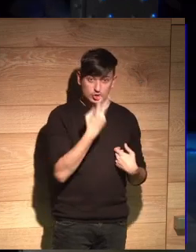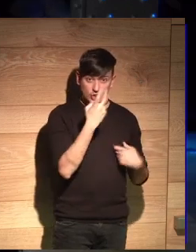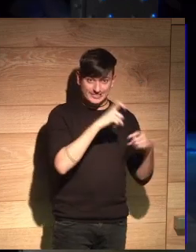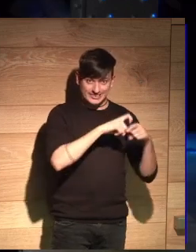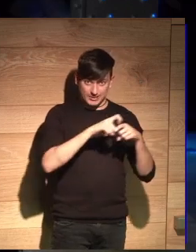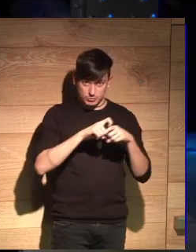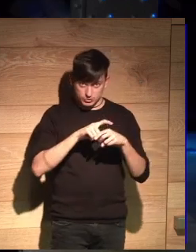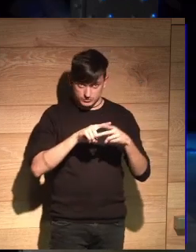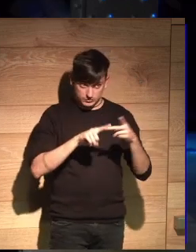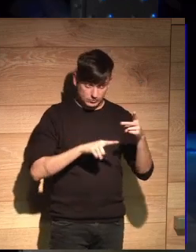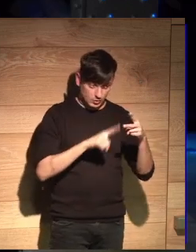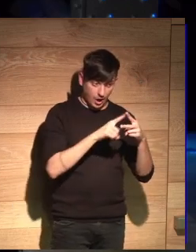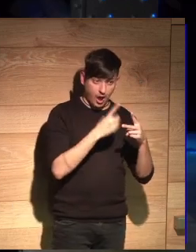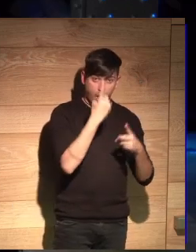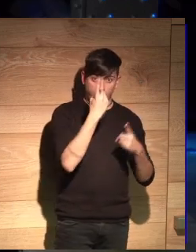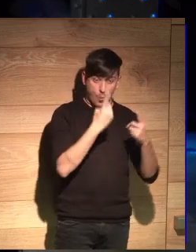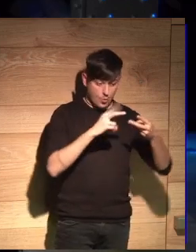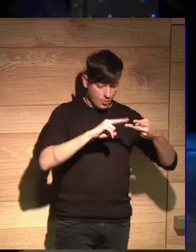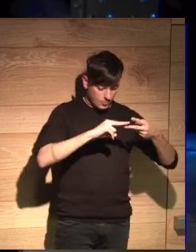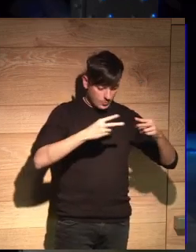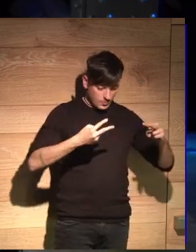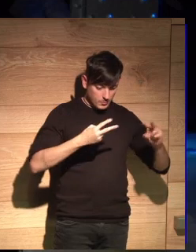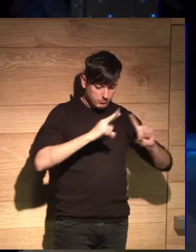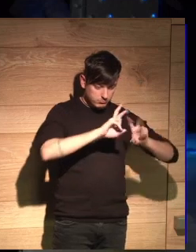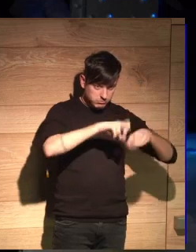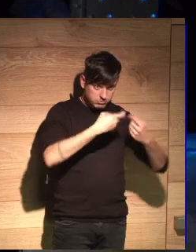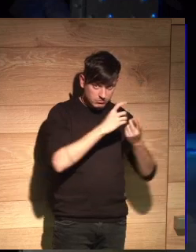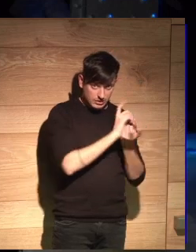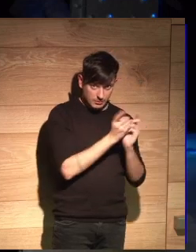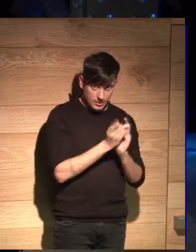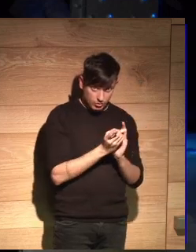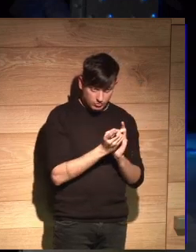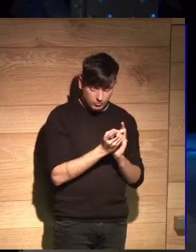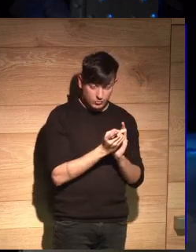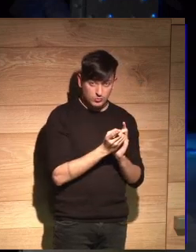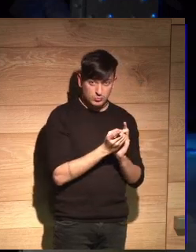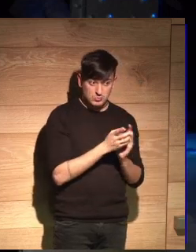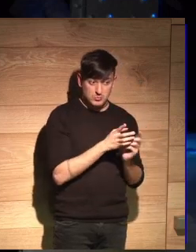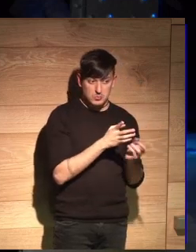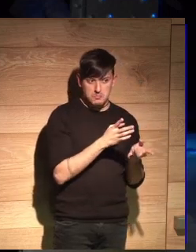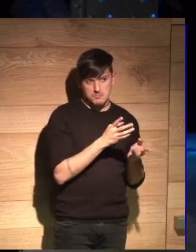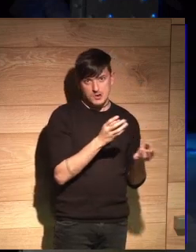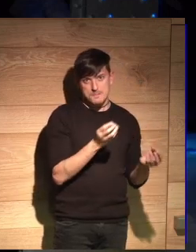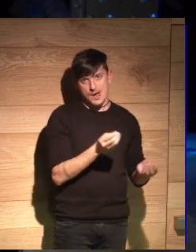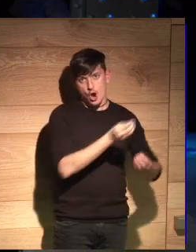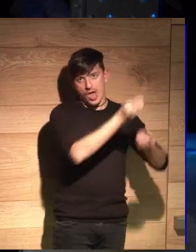beings: genetically modified human beings, which will be the ones that